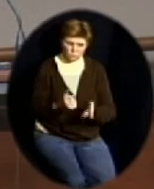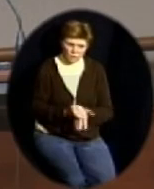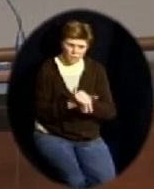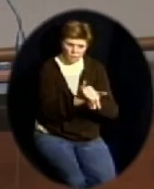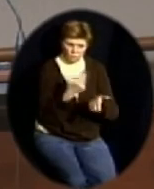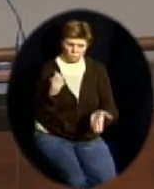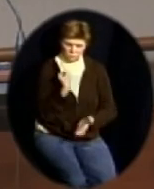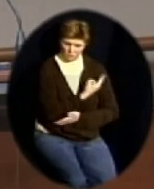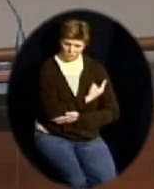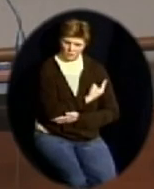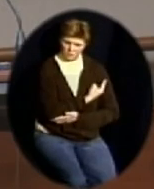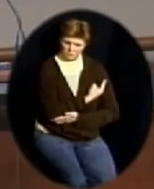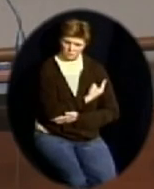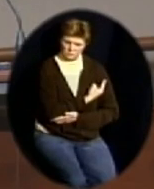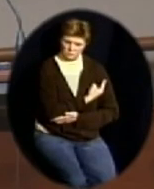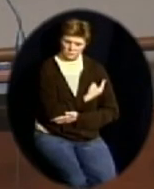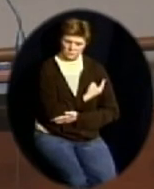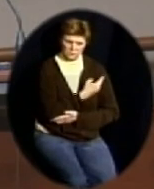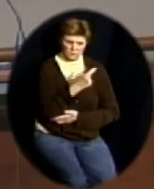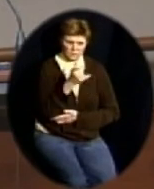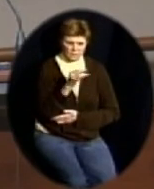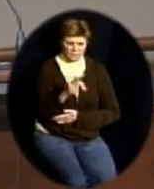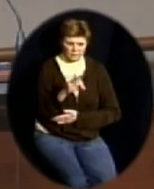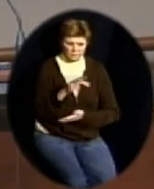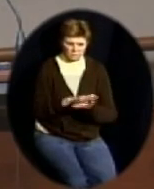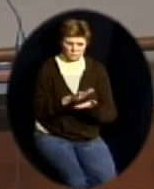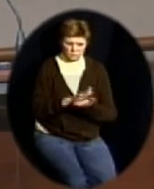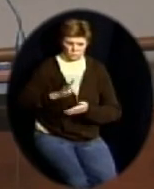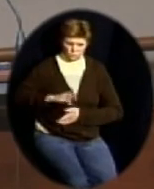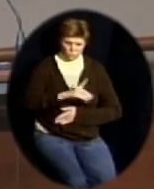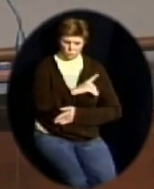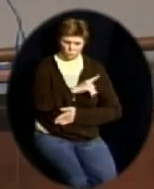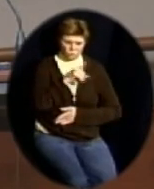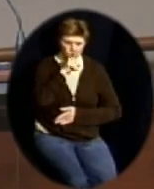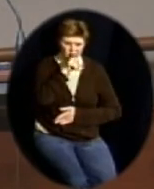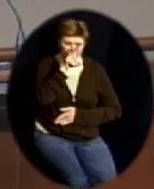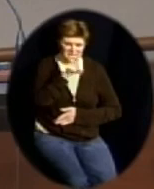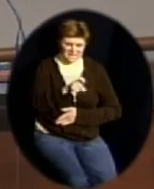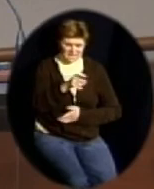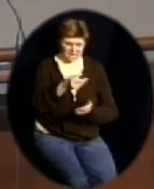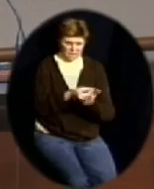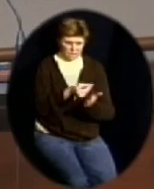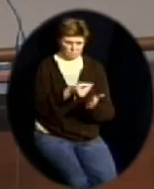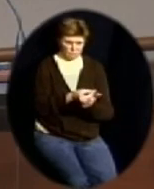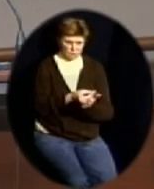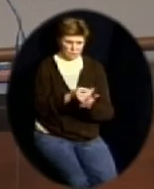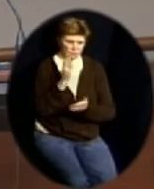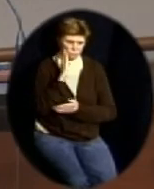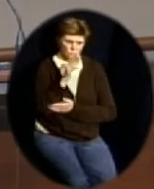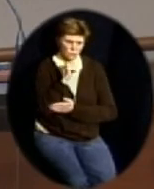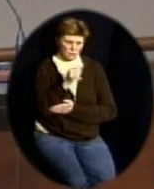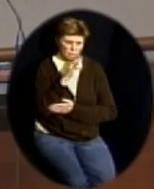and to believe that if the district really needed money, it wouldn't be made available would be somewhat